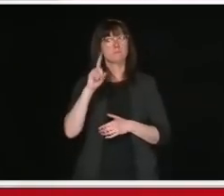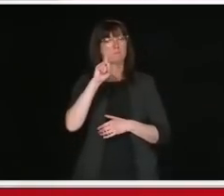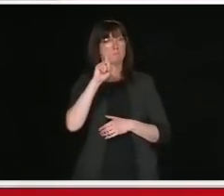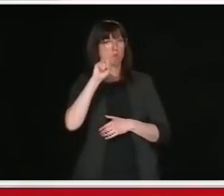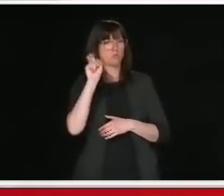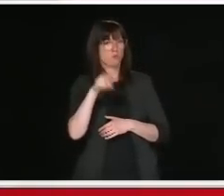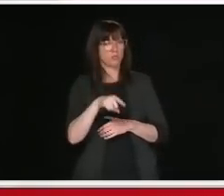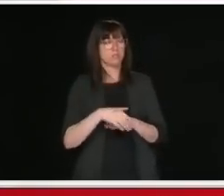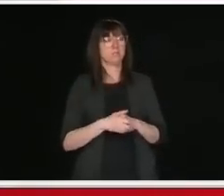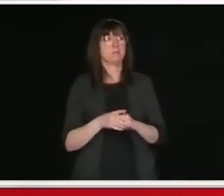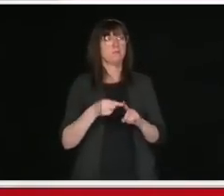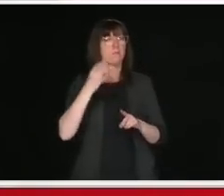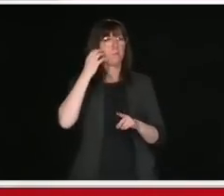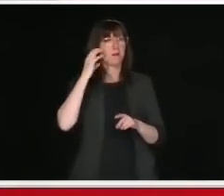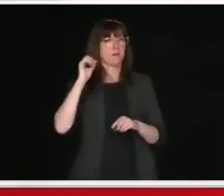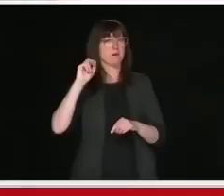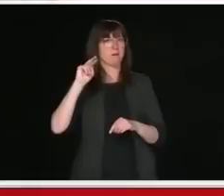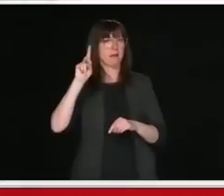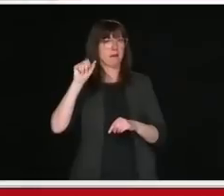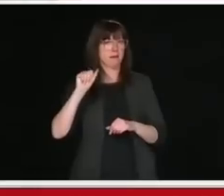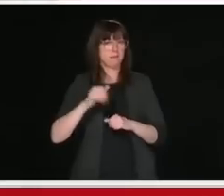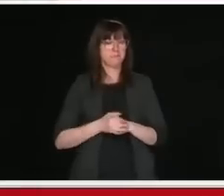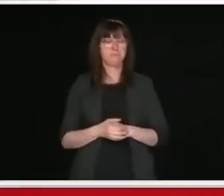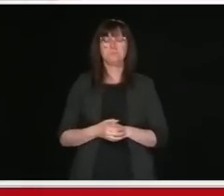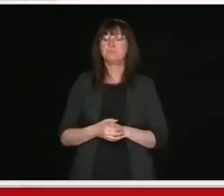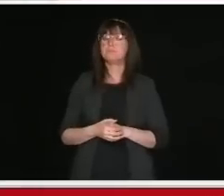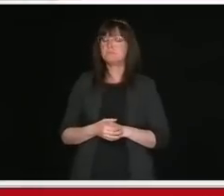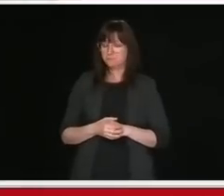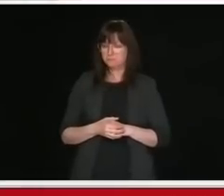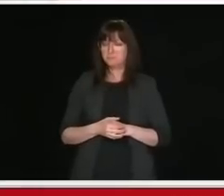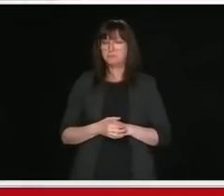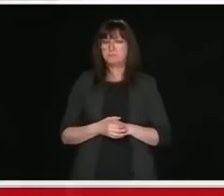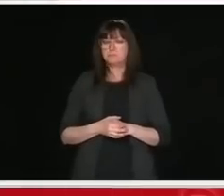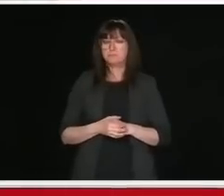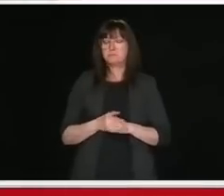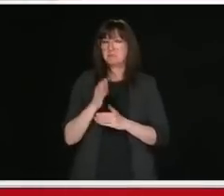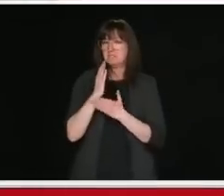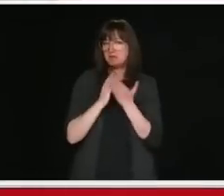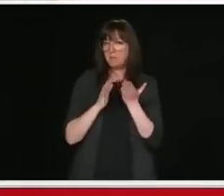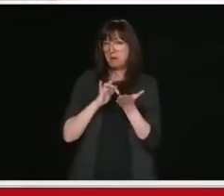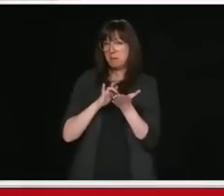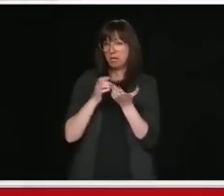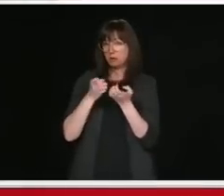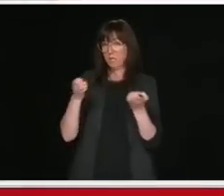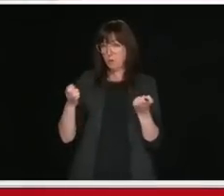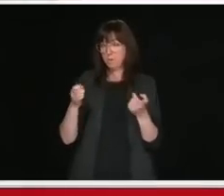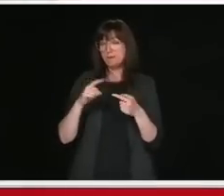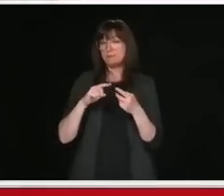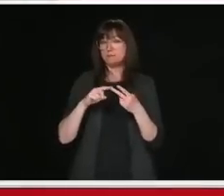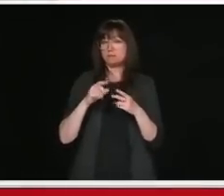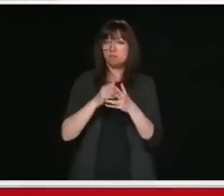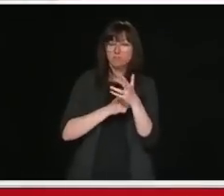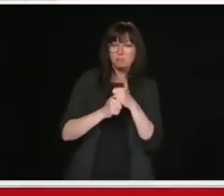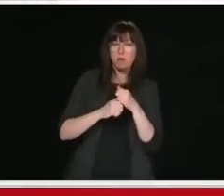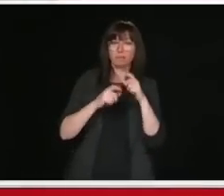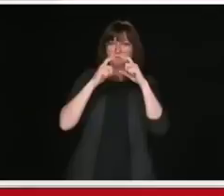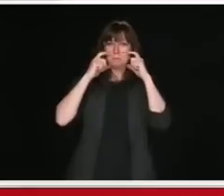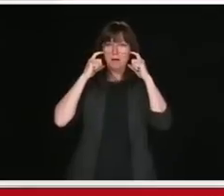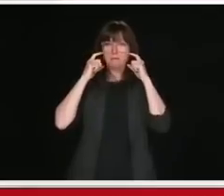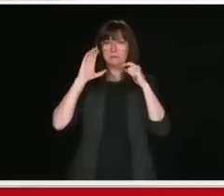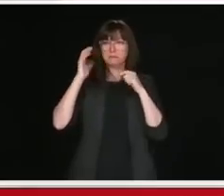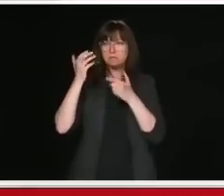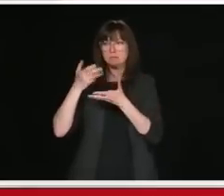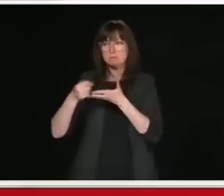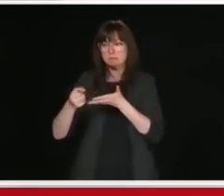certains produits... Much product medical equipment and other